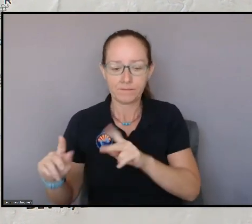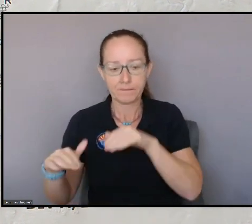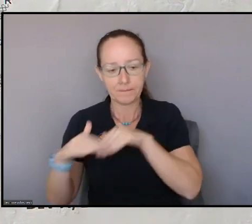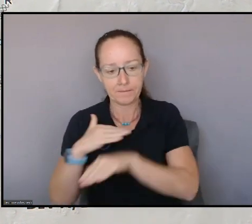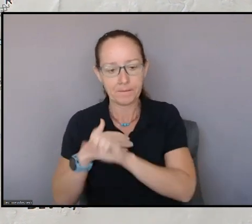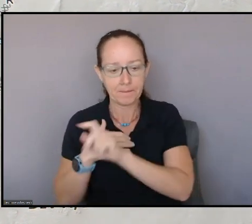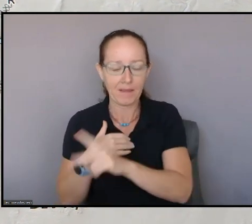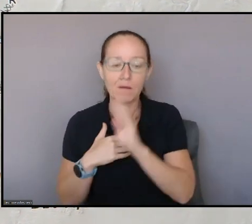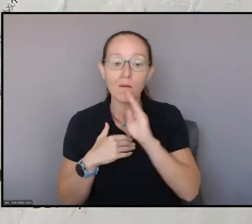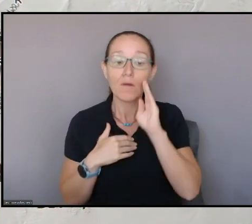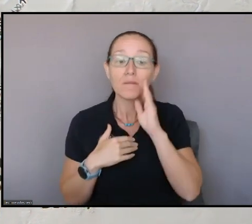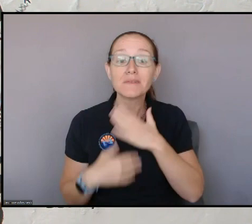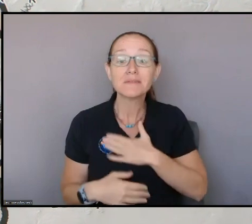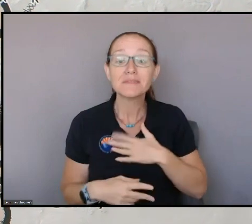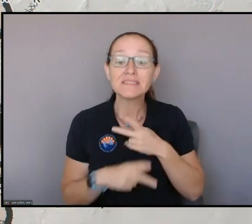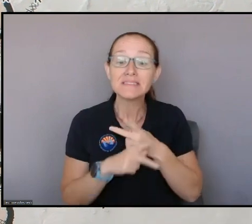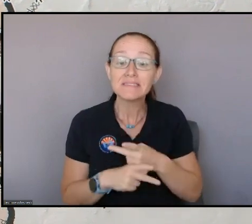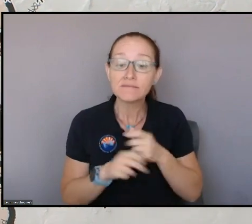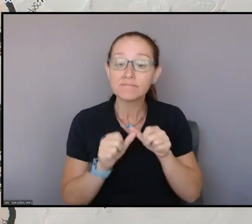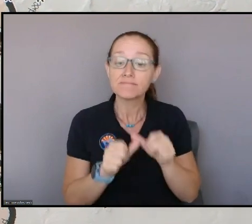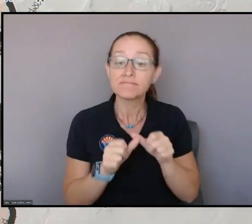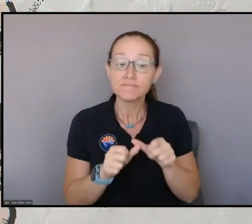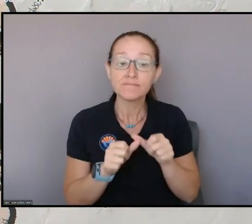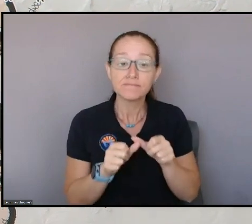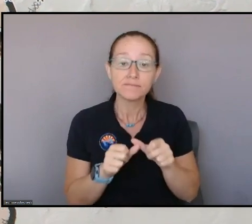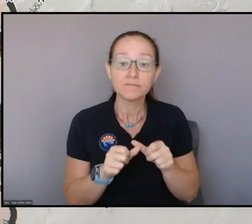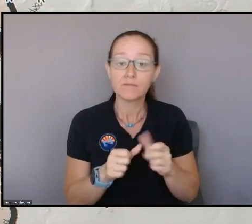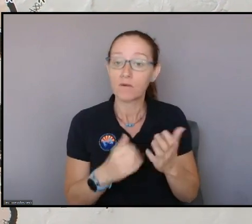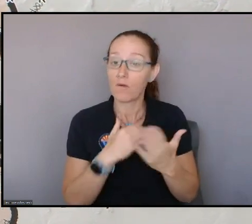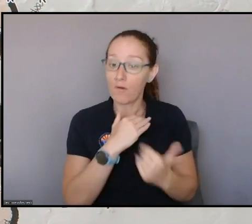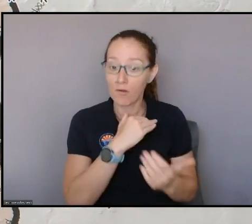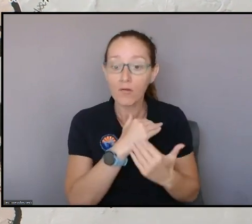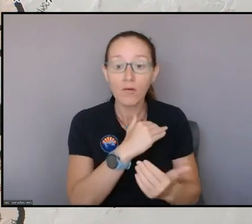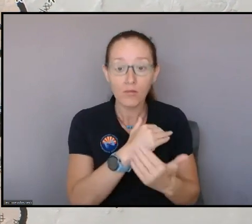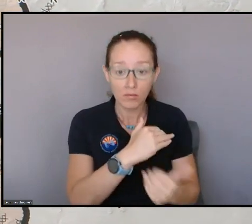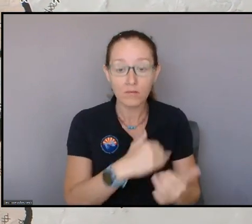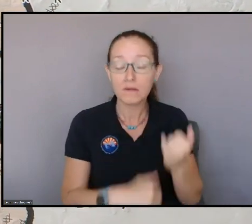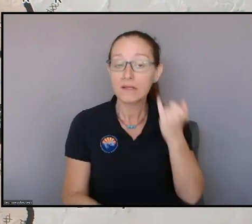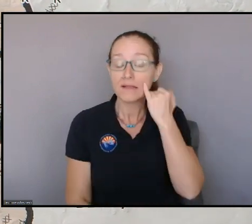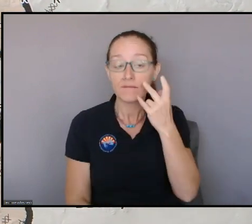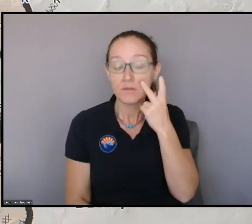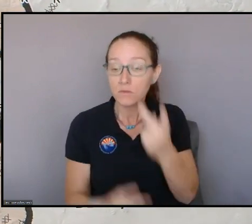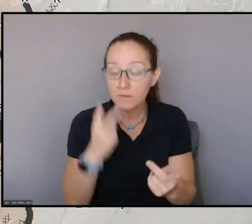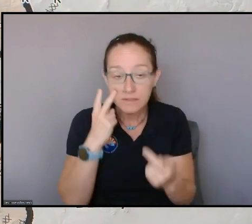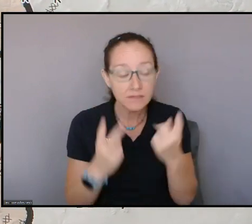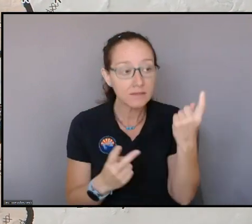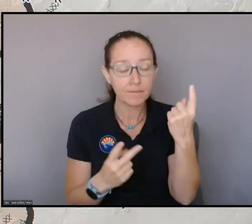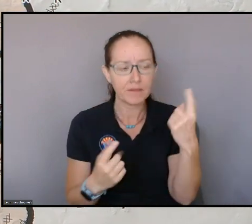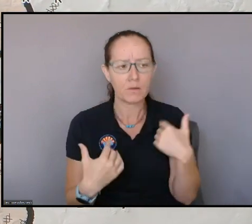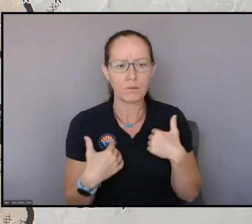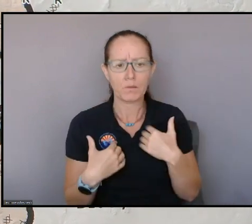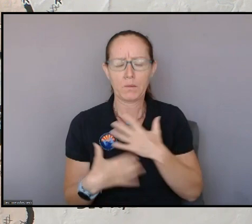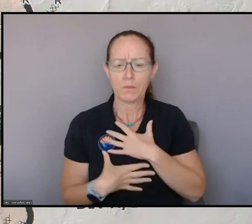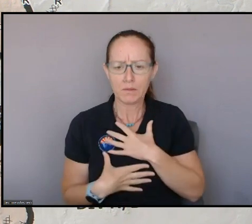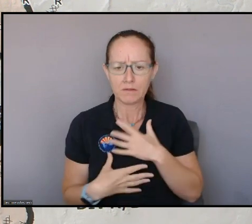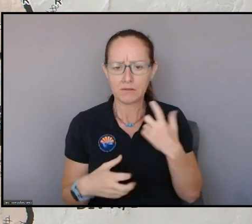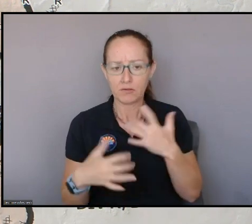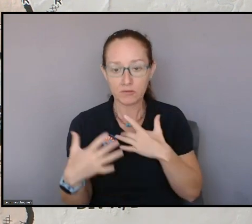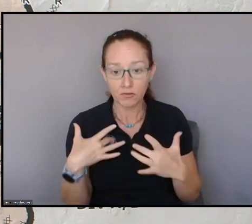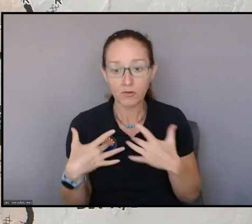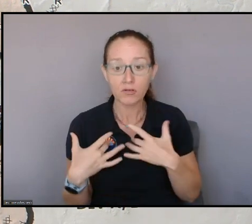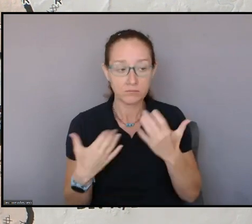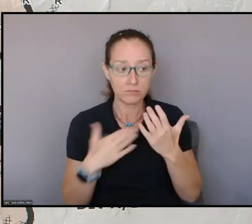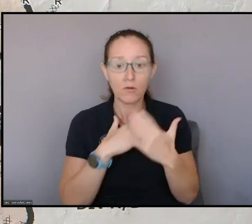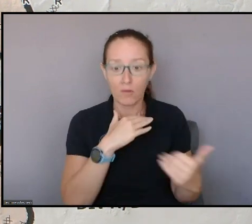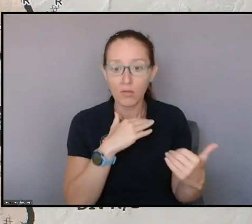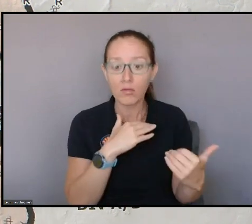Please continue to call in if you see things that are alarming to you. We will try to respond to those